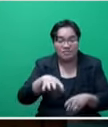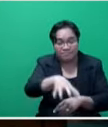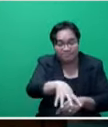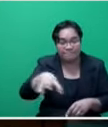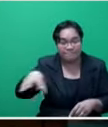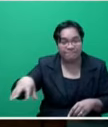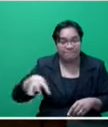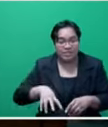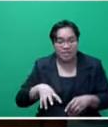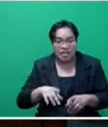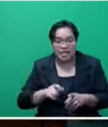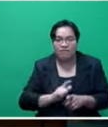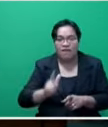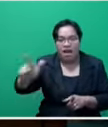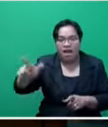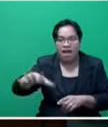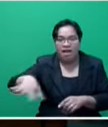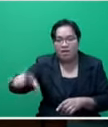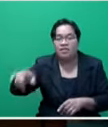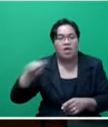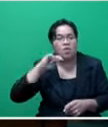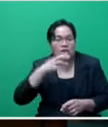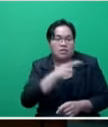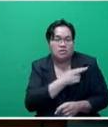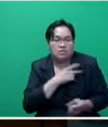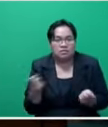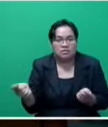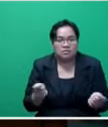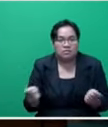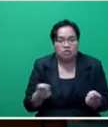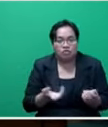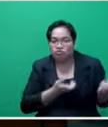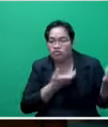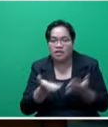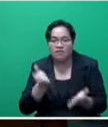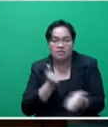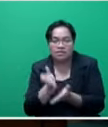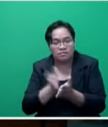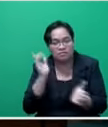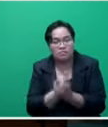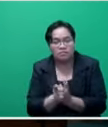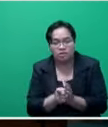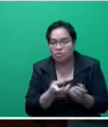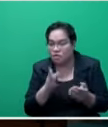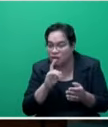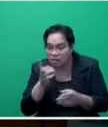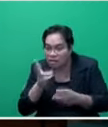these remote areas will act as the coordination hub to deliver timely disaster relief to each